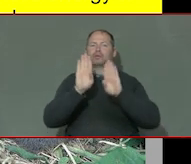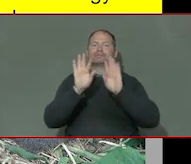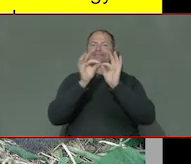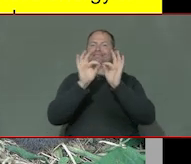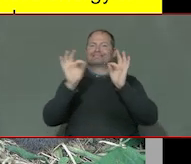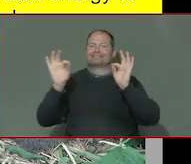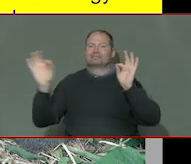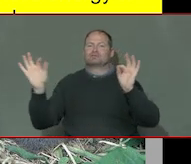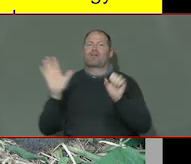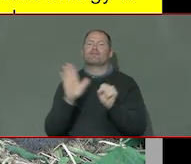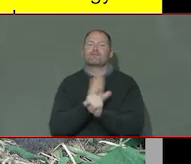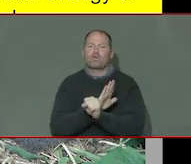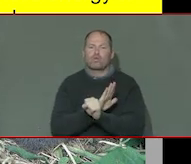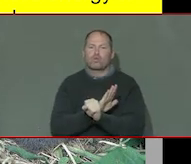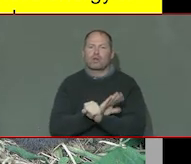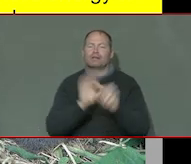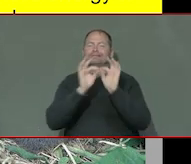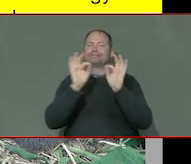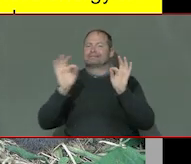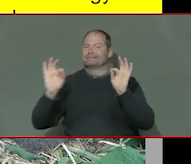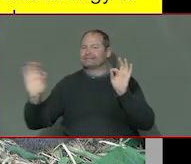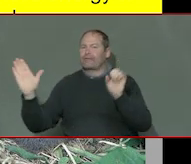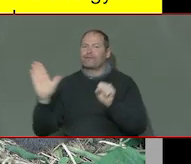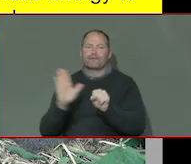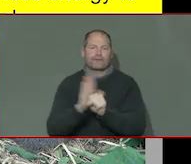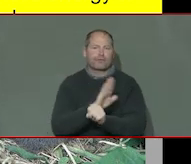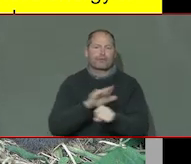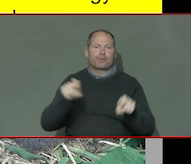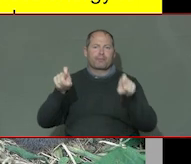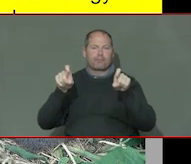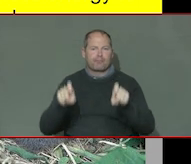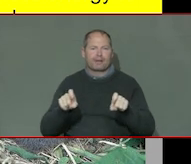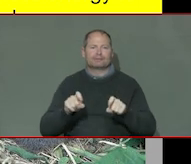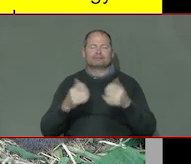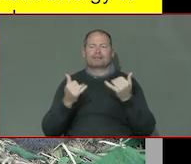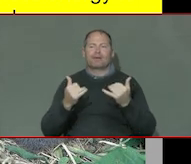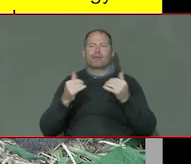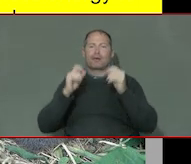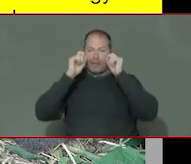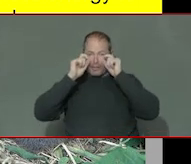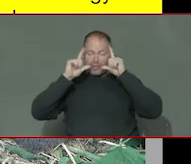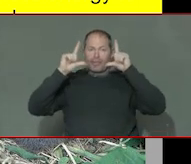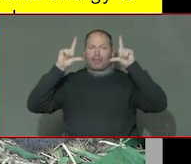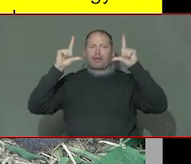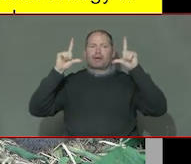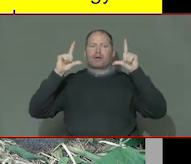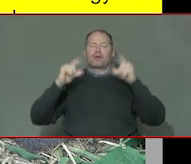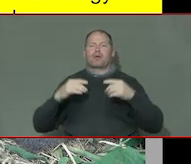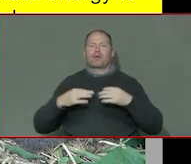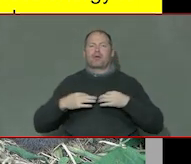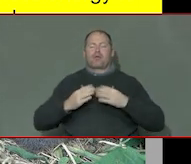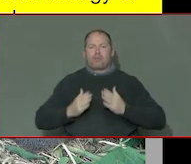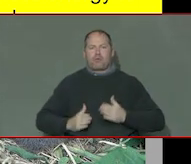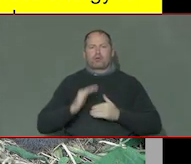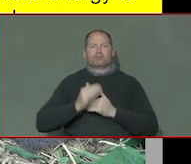sentences. So you must write all the way. So eyes are open, that's fine. Body is covered, is not fine just like it